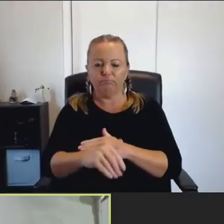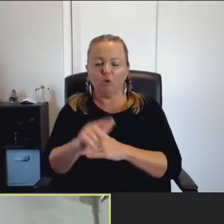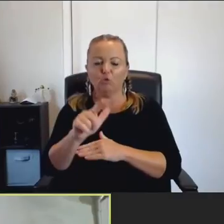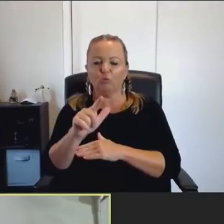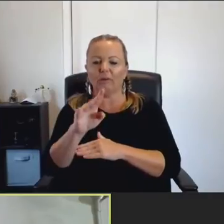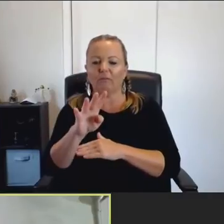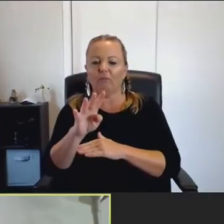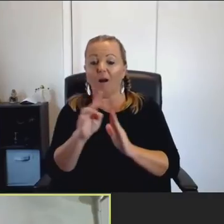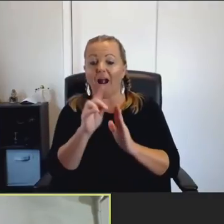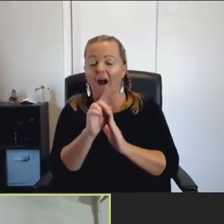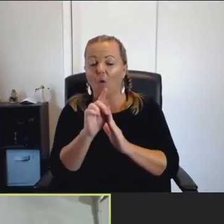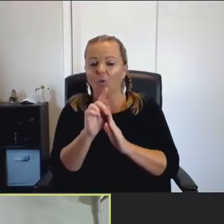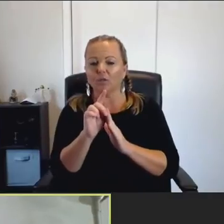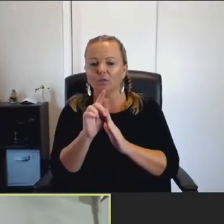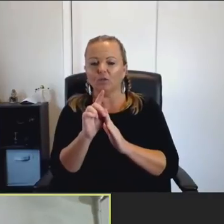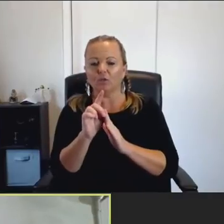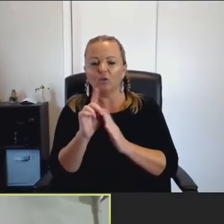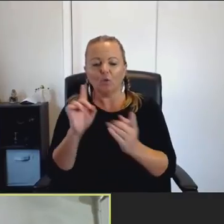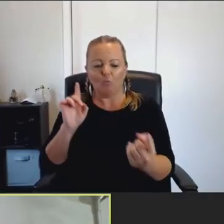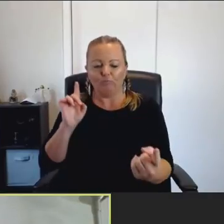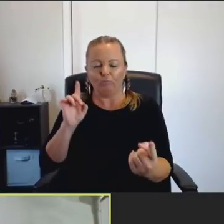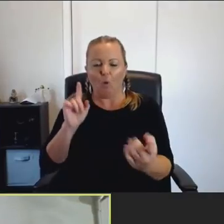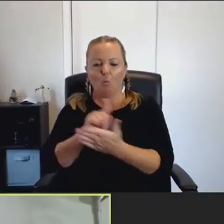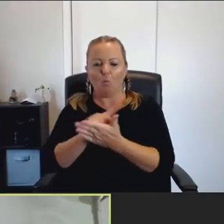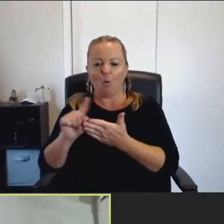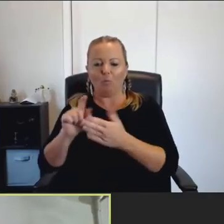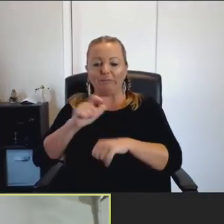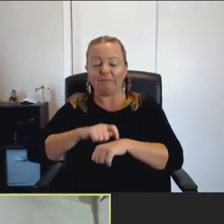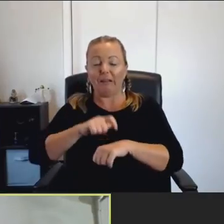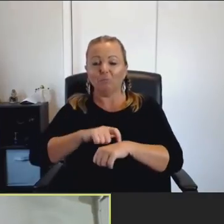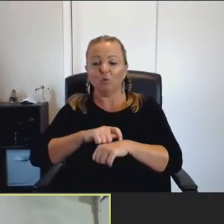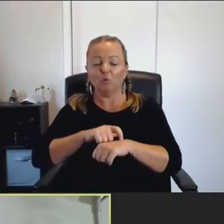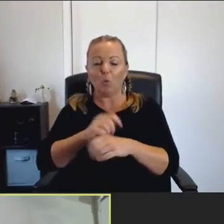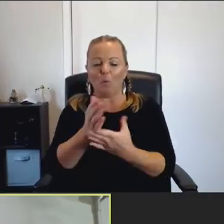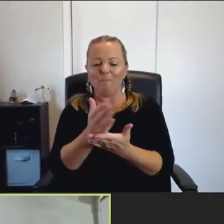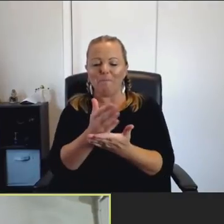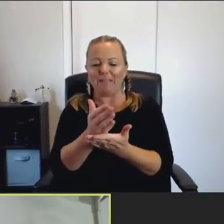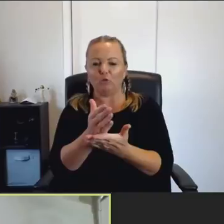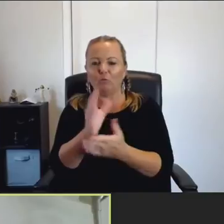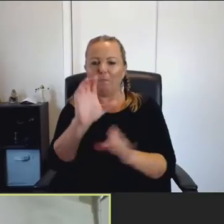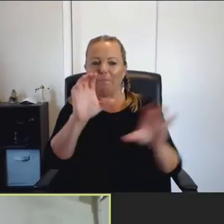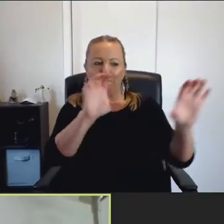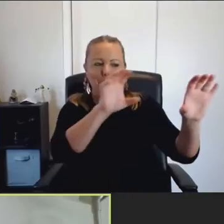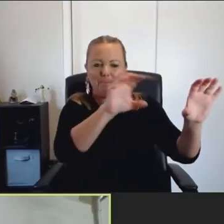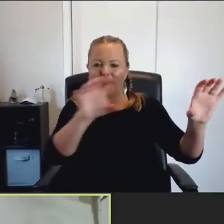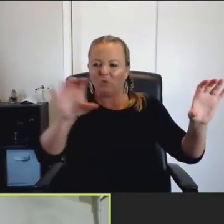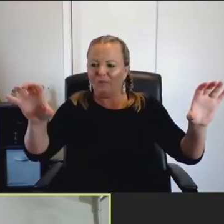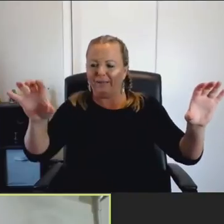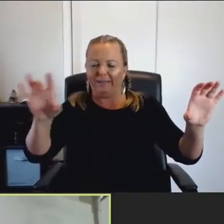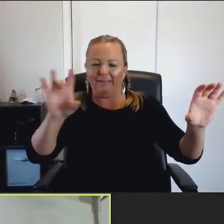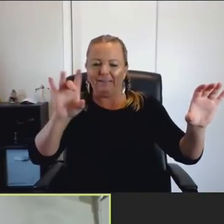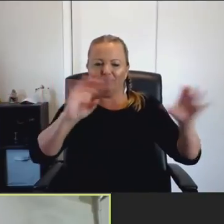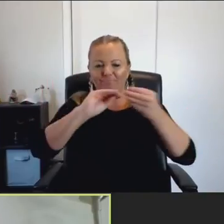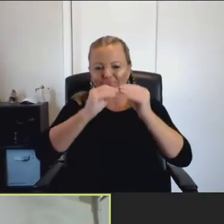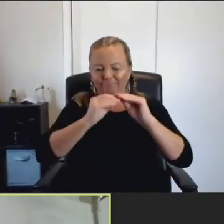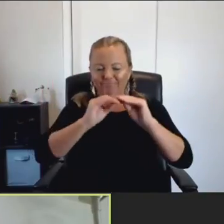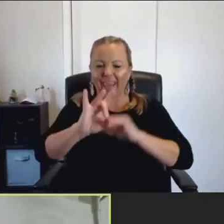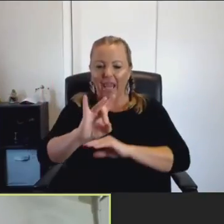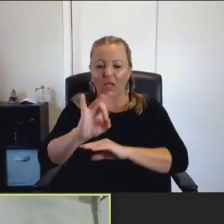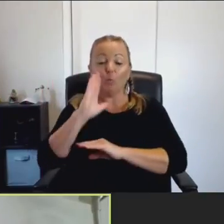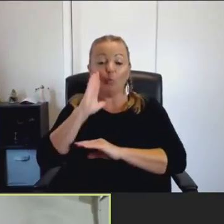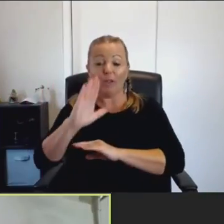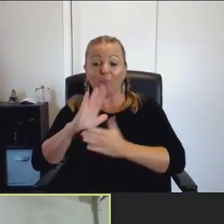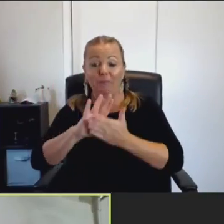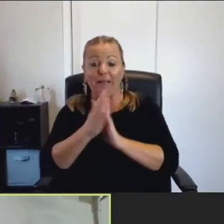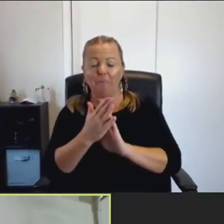past week. So I expect that metric 8 will be at least yellow, if not green, at